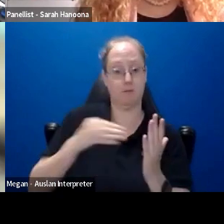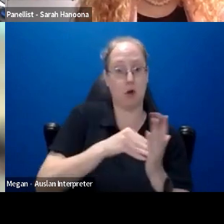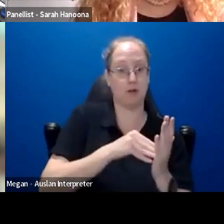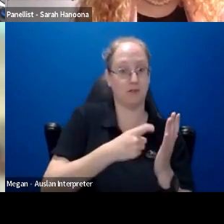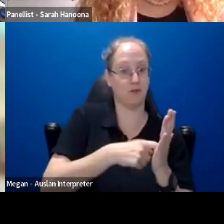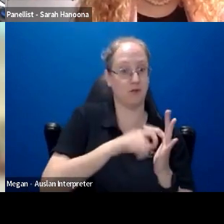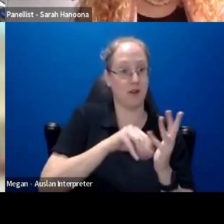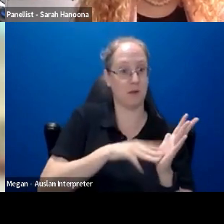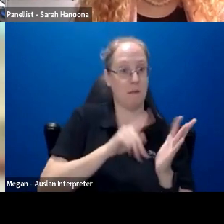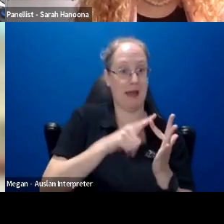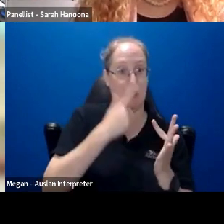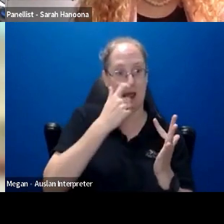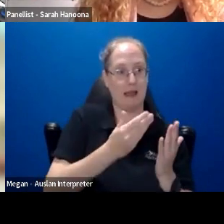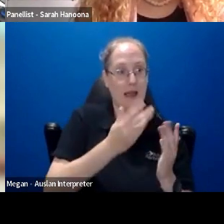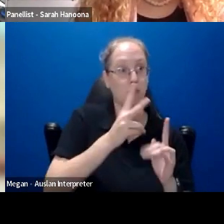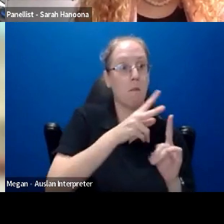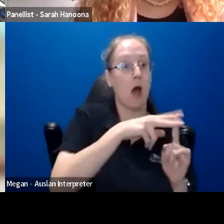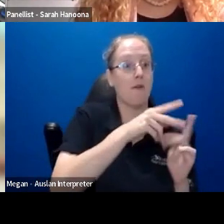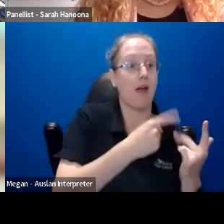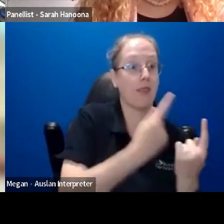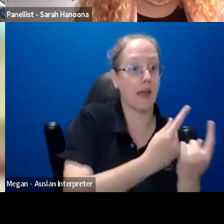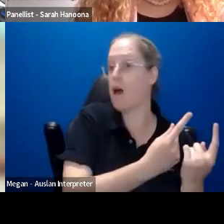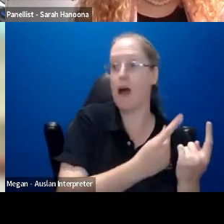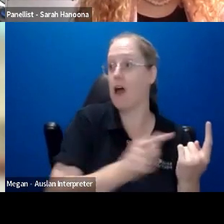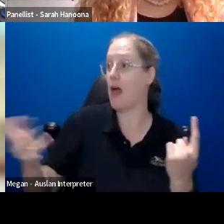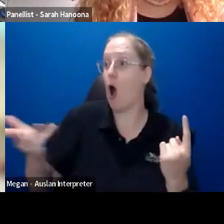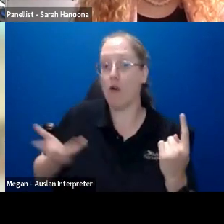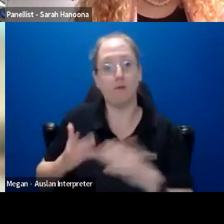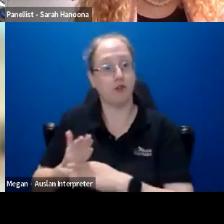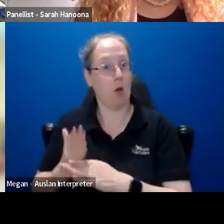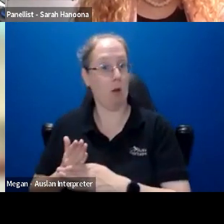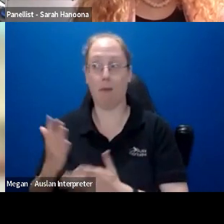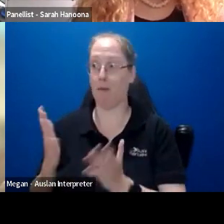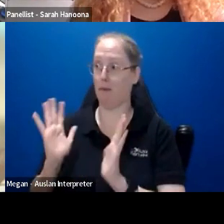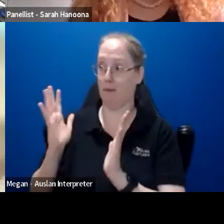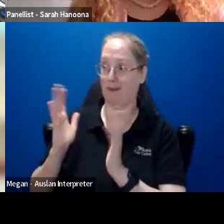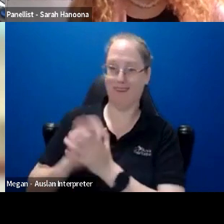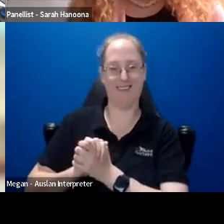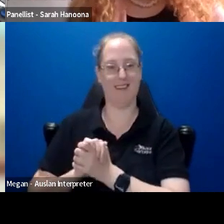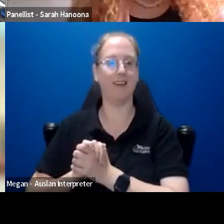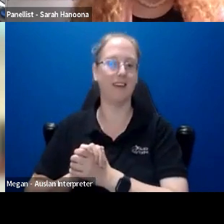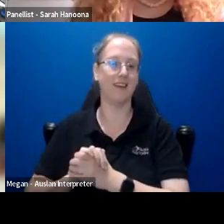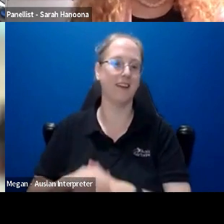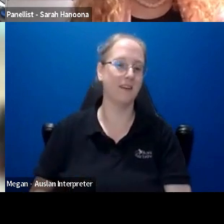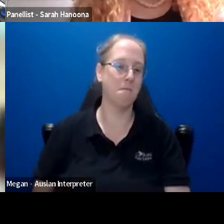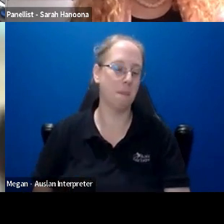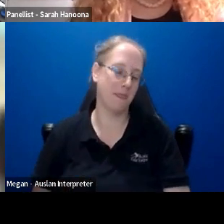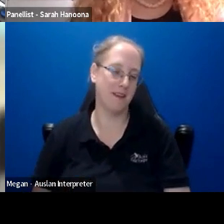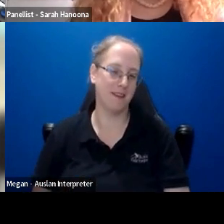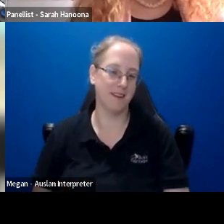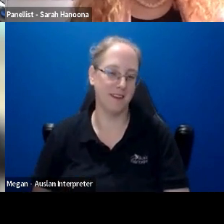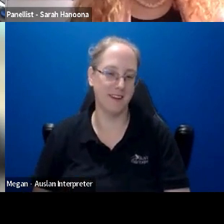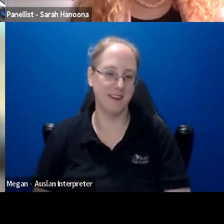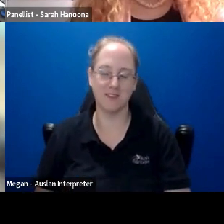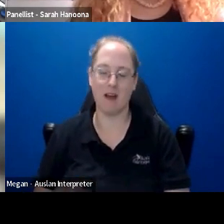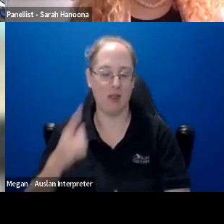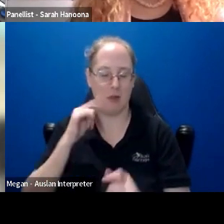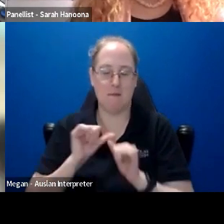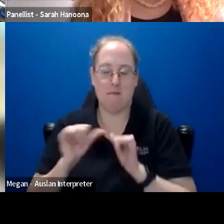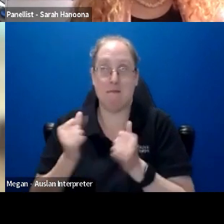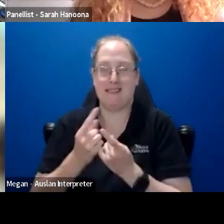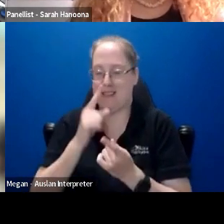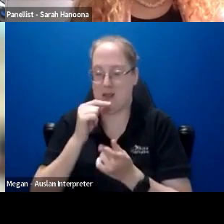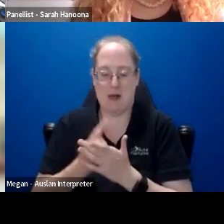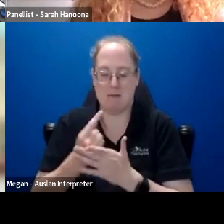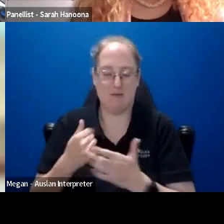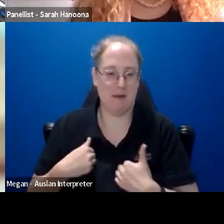I was offered a job from Banksia Gardens, and I was like, I couldn't ask. This is the best thing that can ever happen